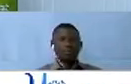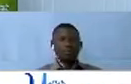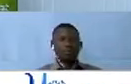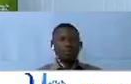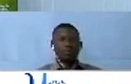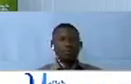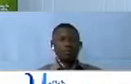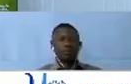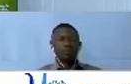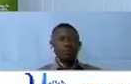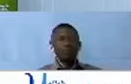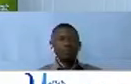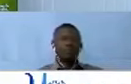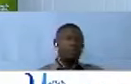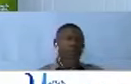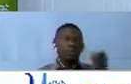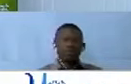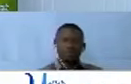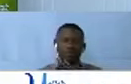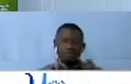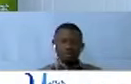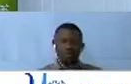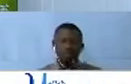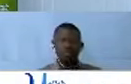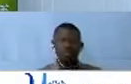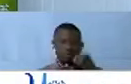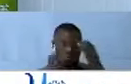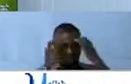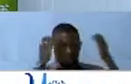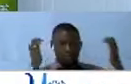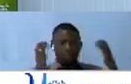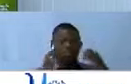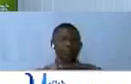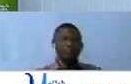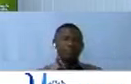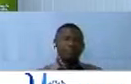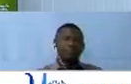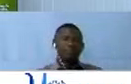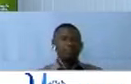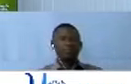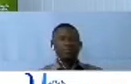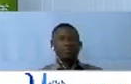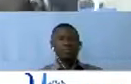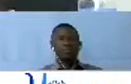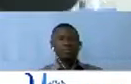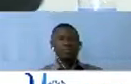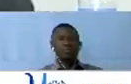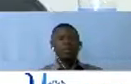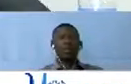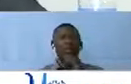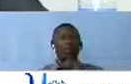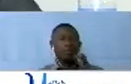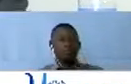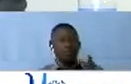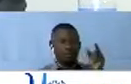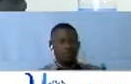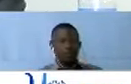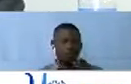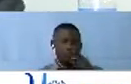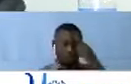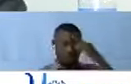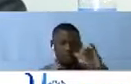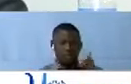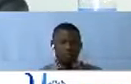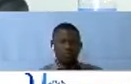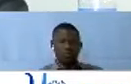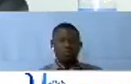muluti inyanta ulumara la nyami. An investigation skills. An in kisikisiro falan londo. Mr. Witness, you would agree with me that